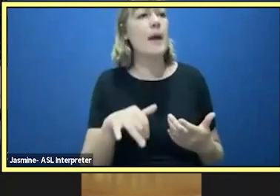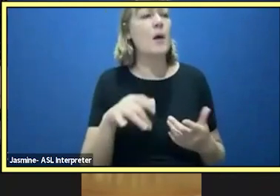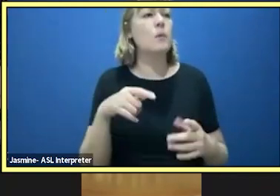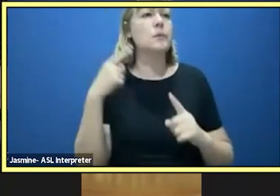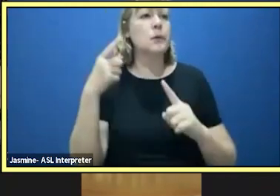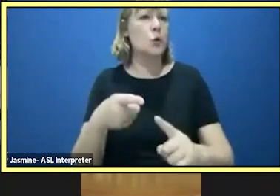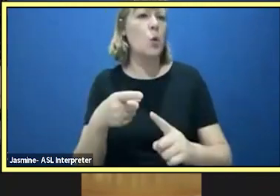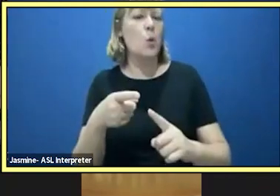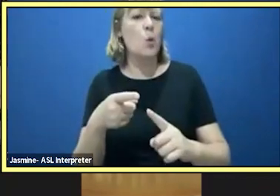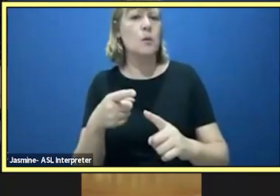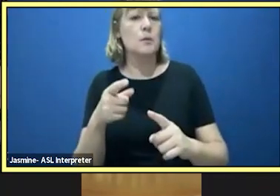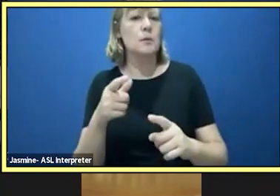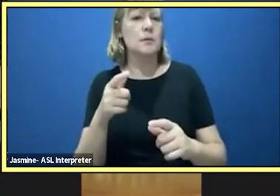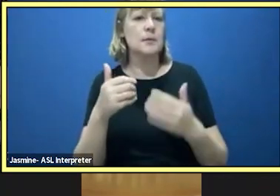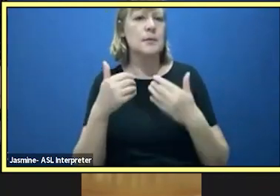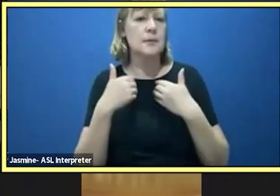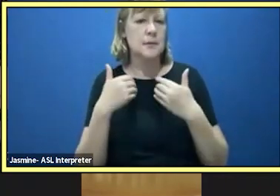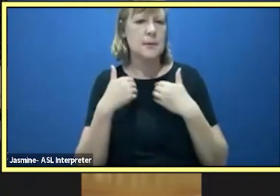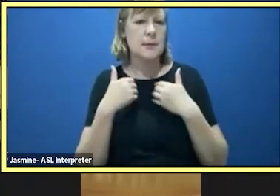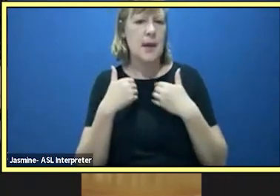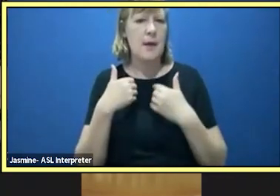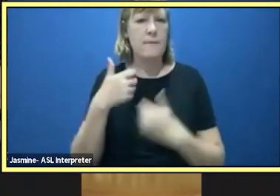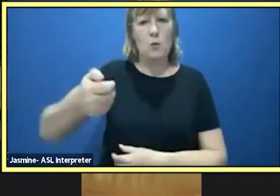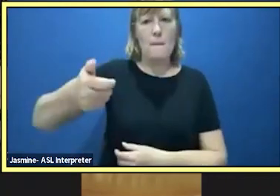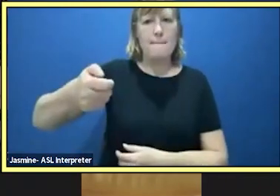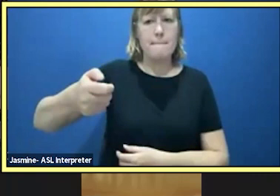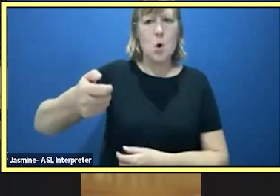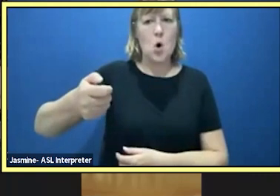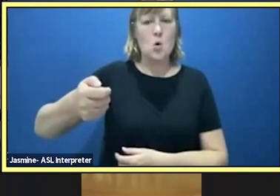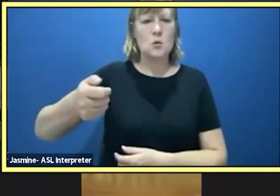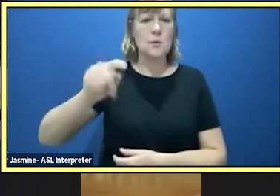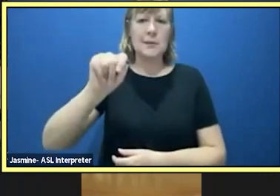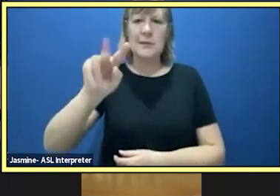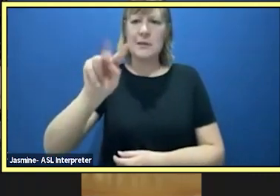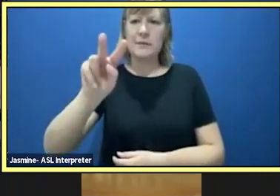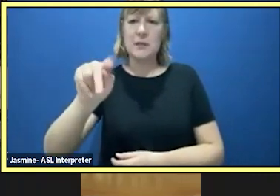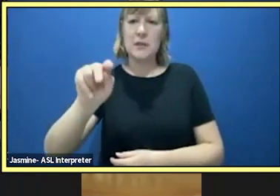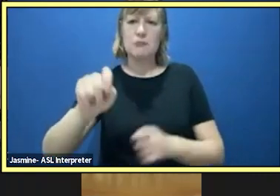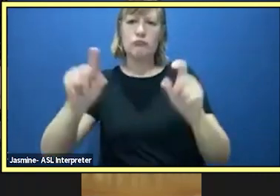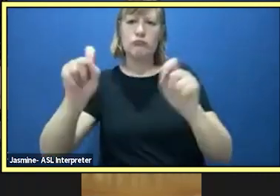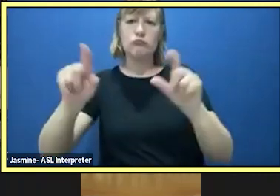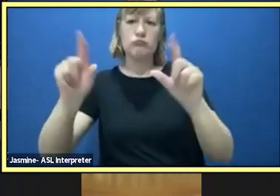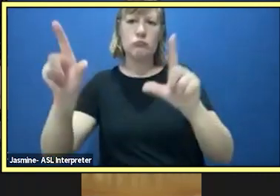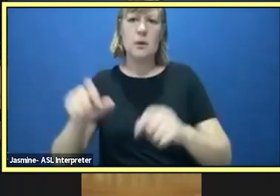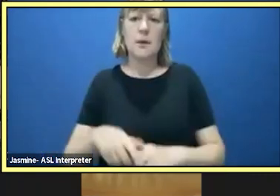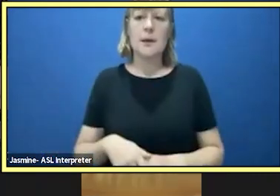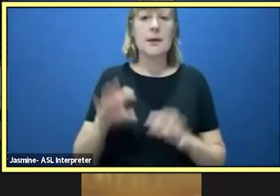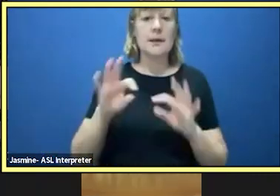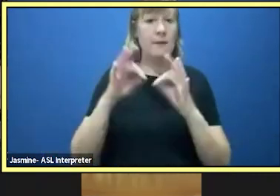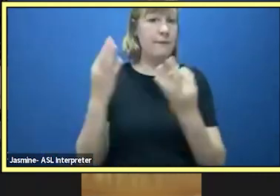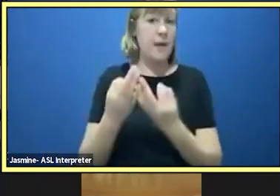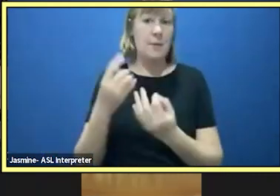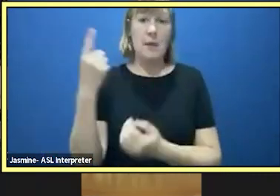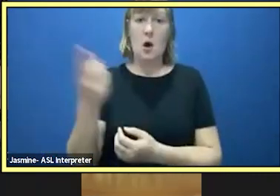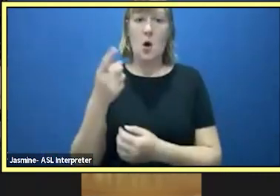to select what they wanted on television. And the family always had it on cartoons. And the fellow's telling me, I